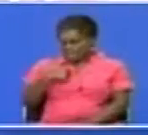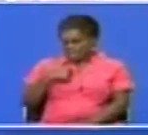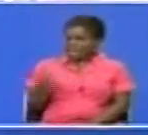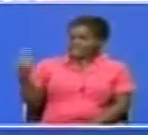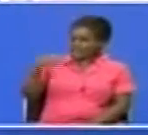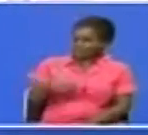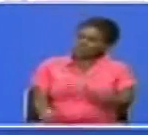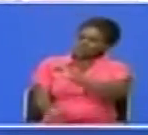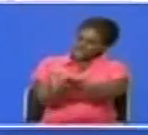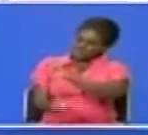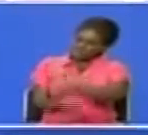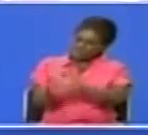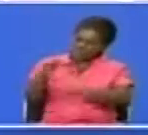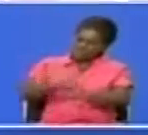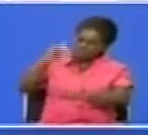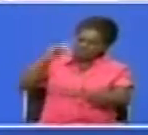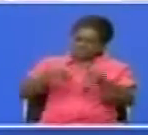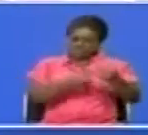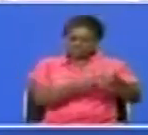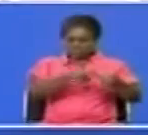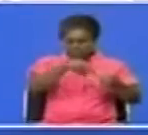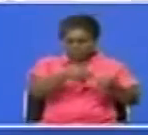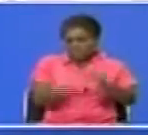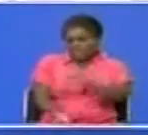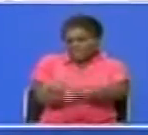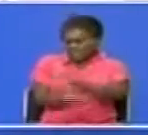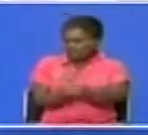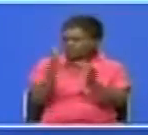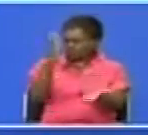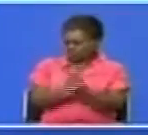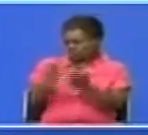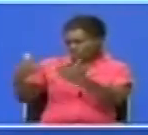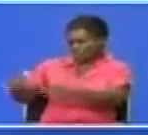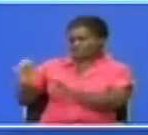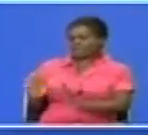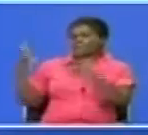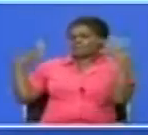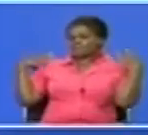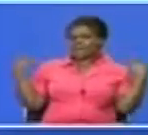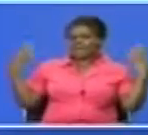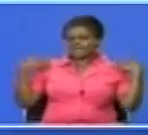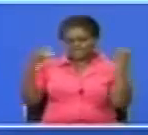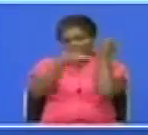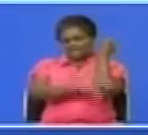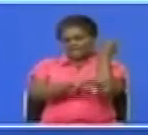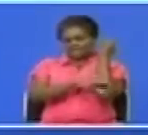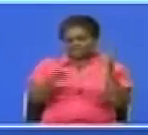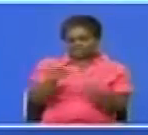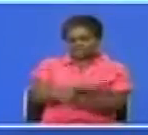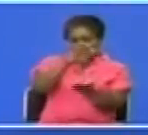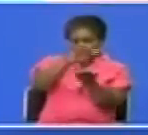mbele kuwaeleza madhara ya ukeketaji na kuwaeleza ukweli waweze kuacha. The practice countrywide has dropped